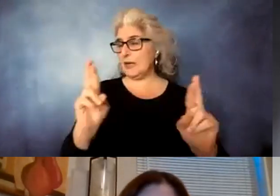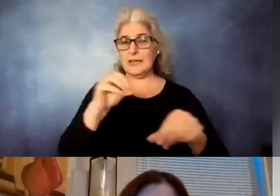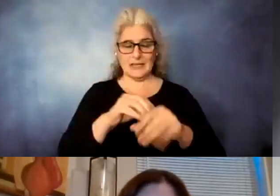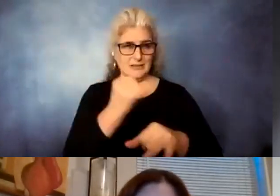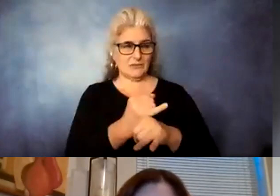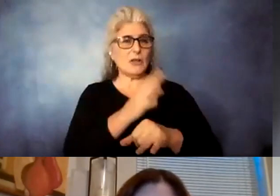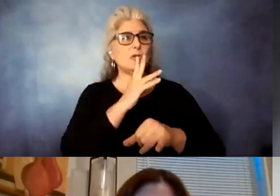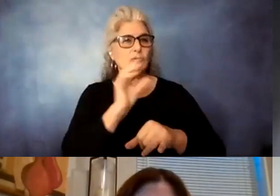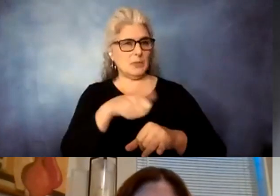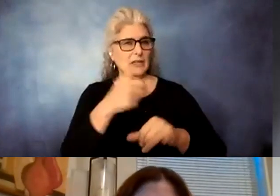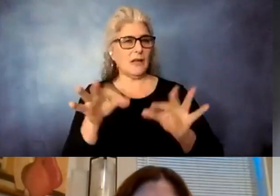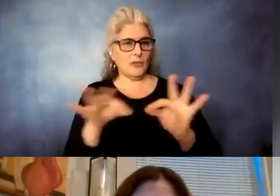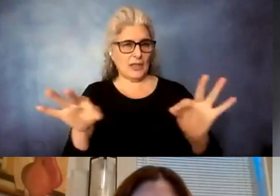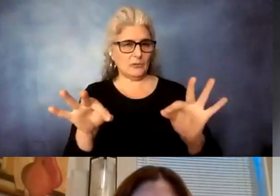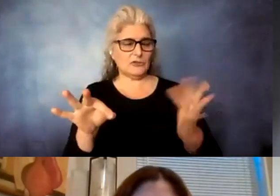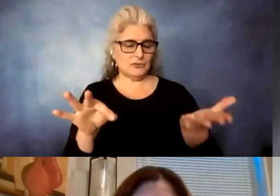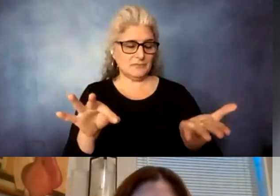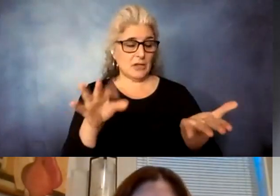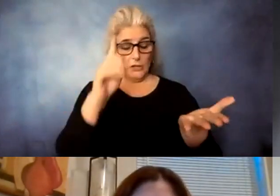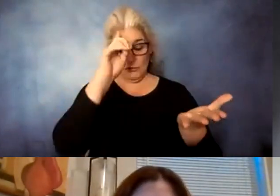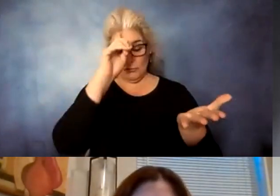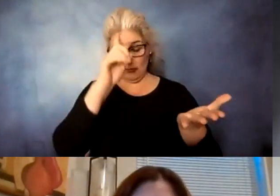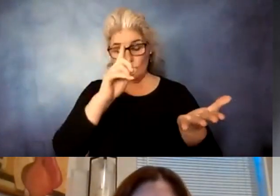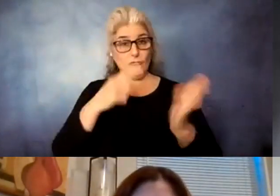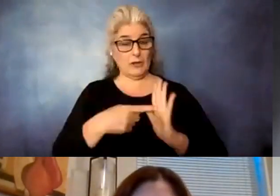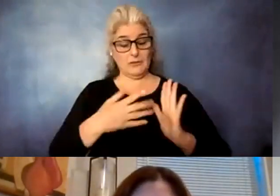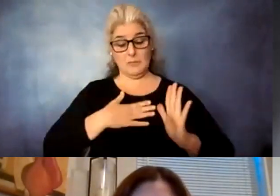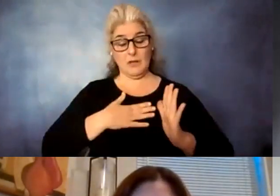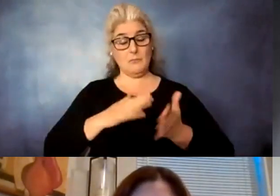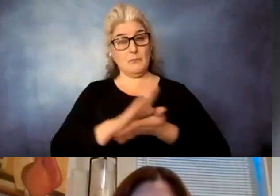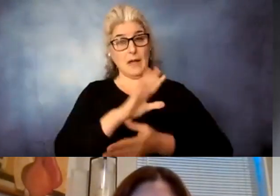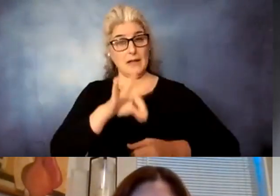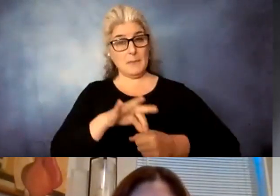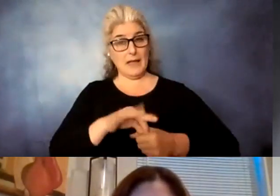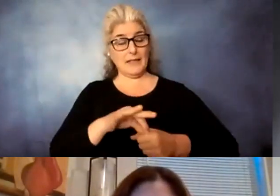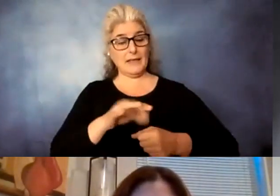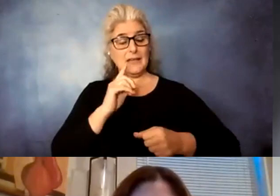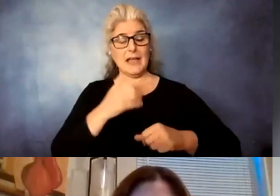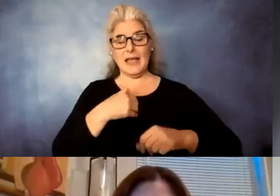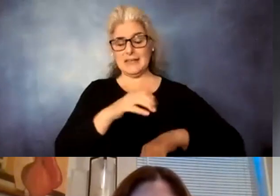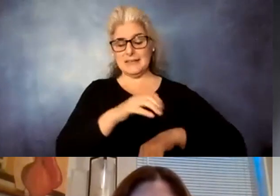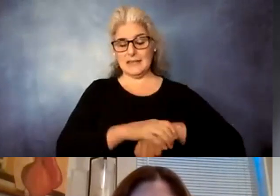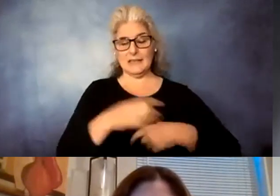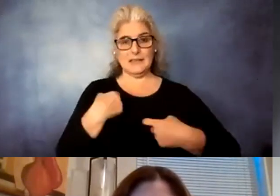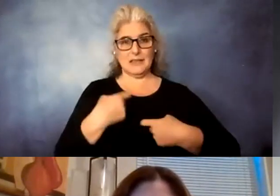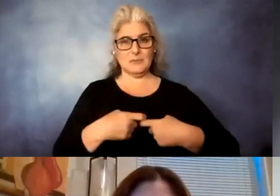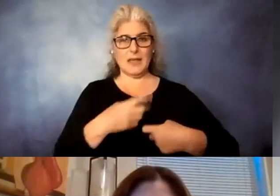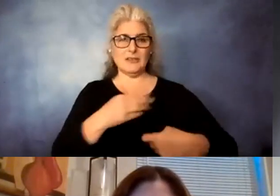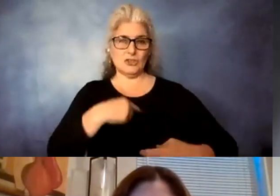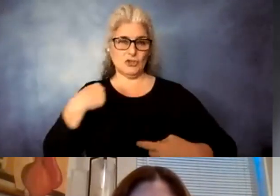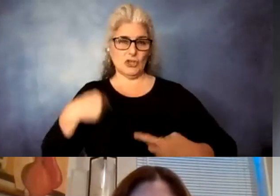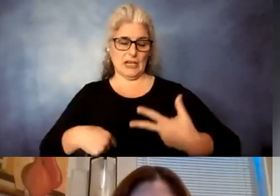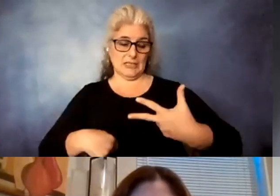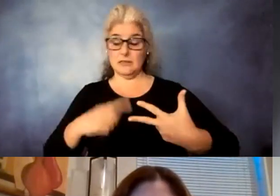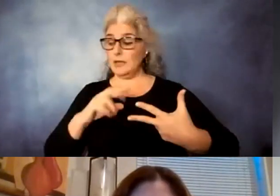those languages. So in my poll site, my ballot is Right. in English, Spanish, and Chinese. So when I go